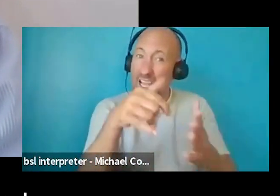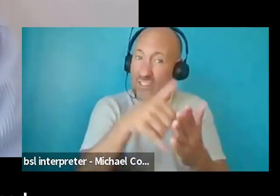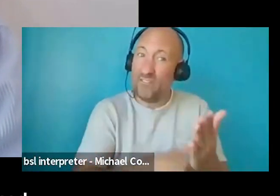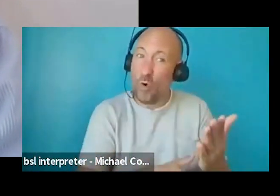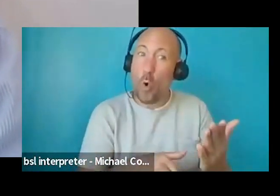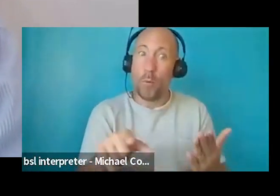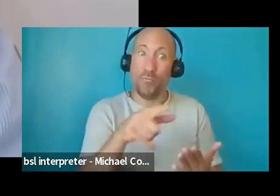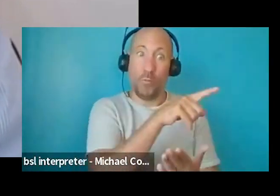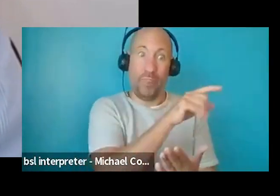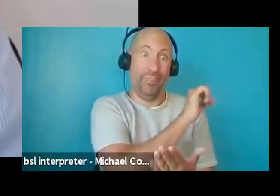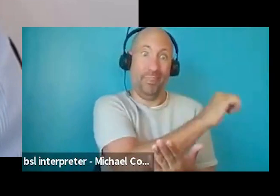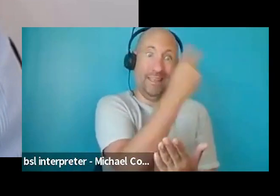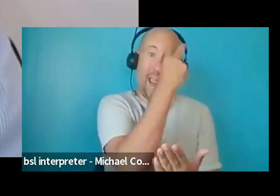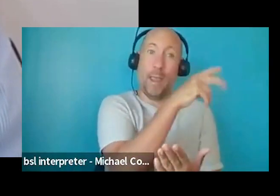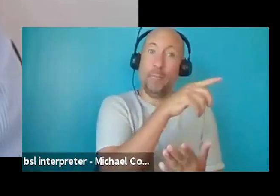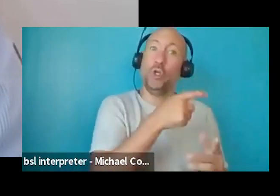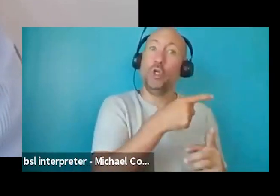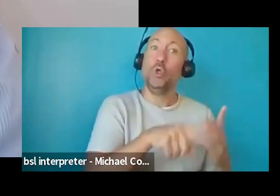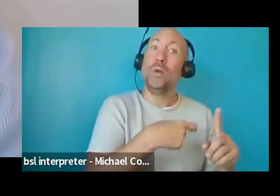assessed.